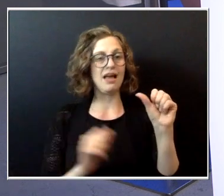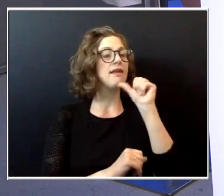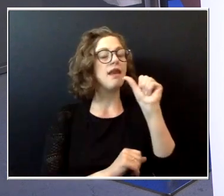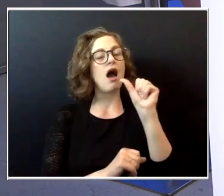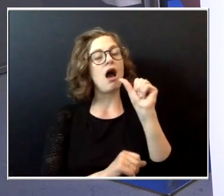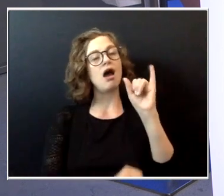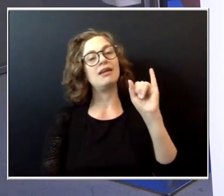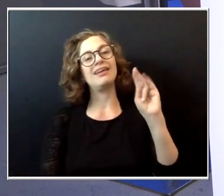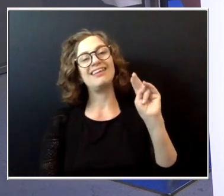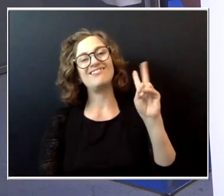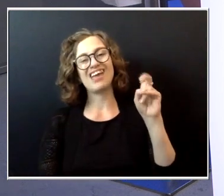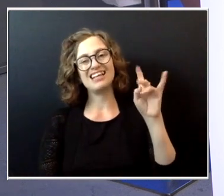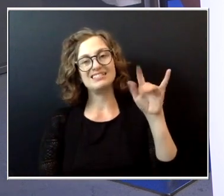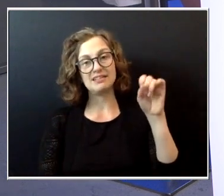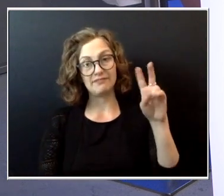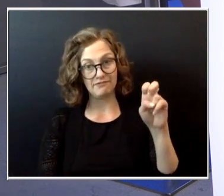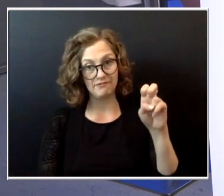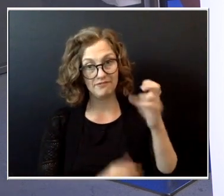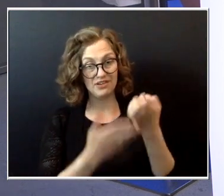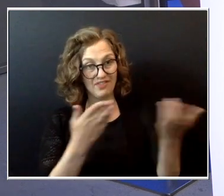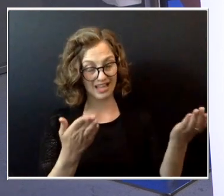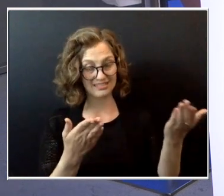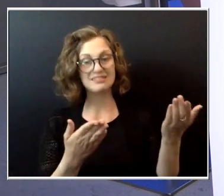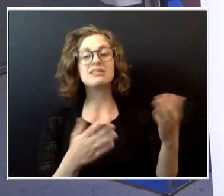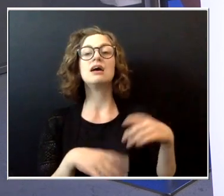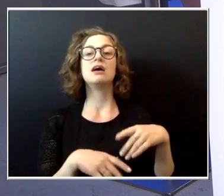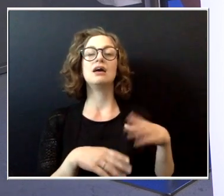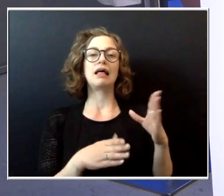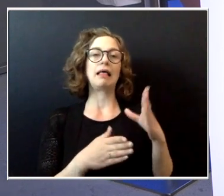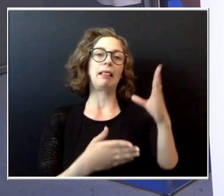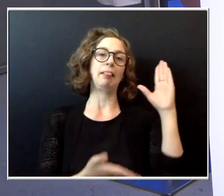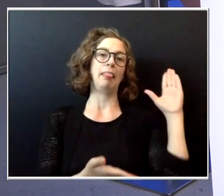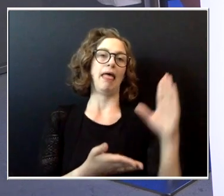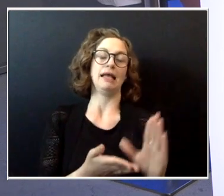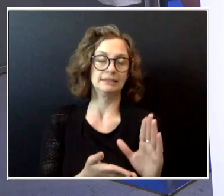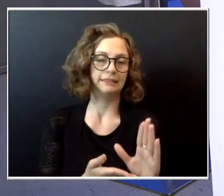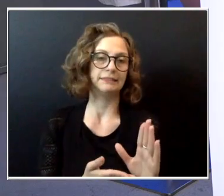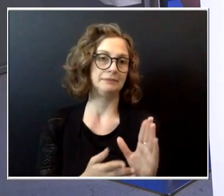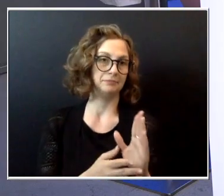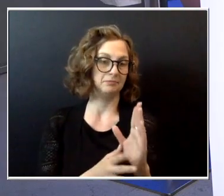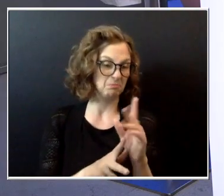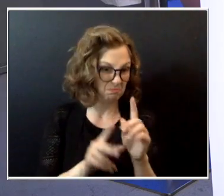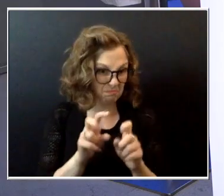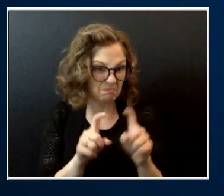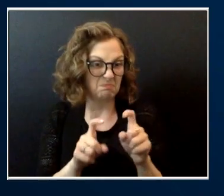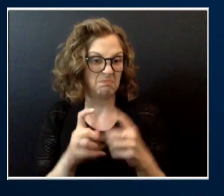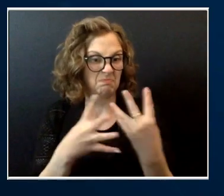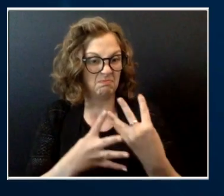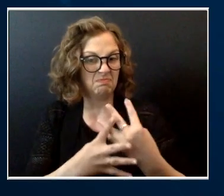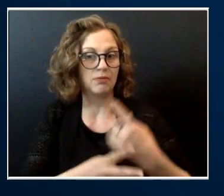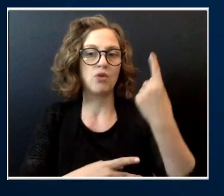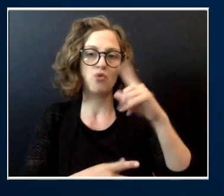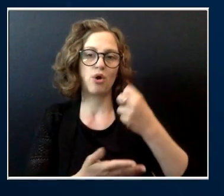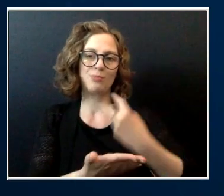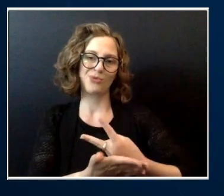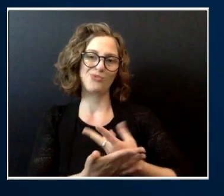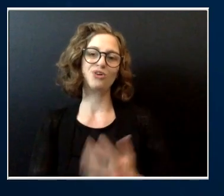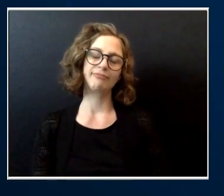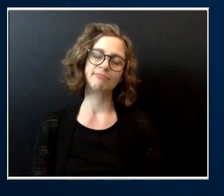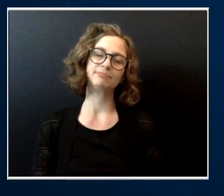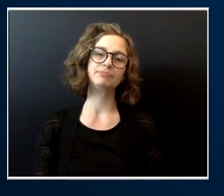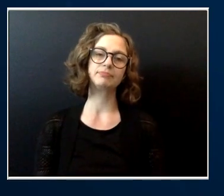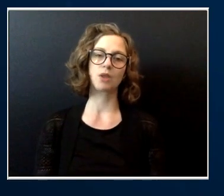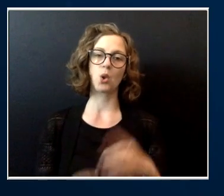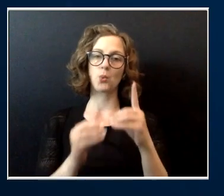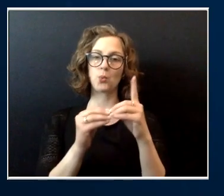approval. And this one, as a tongue depressor, essentially is a non-invasive device. So, One more question. Marie would like to